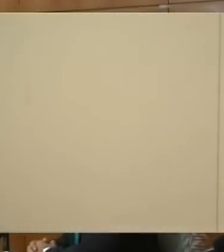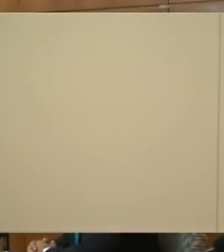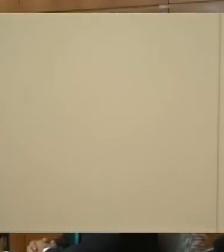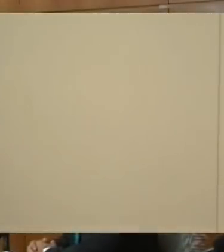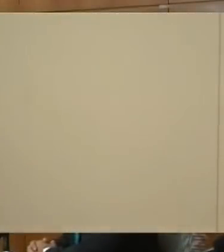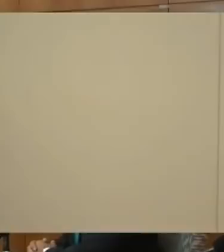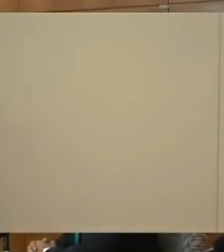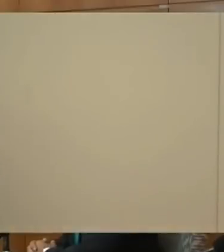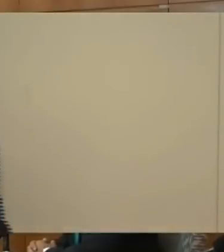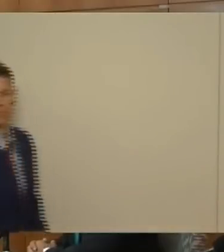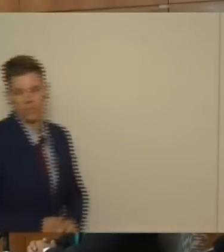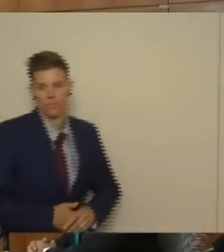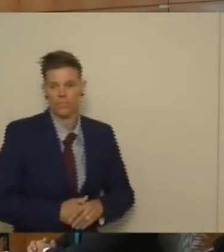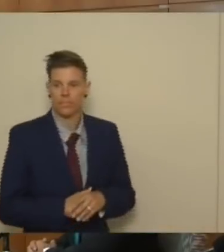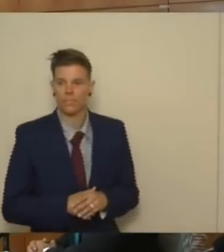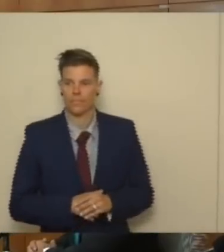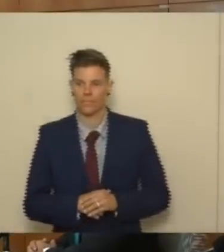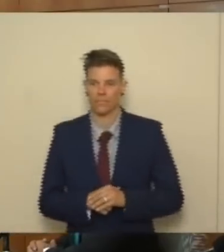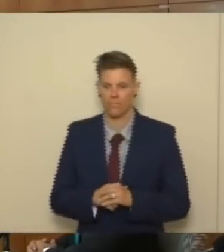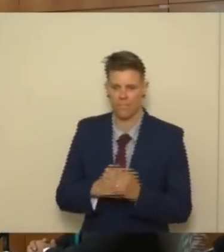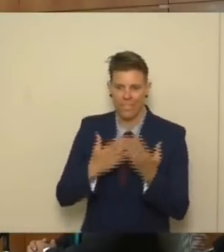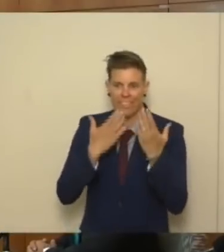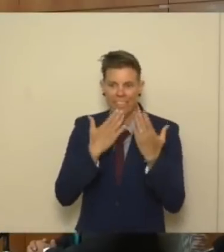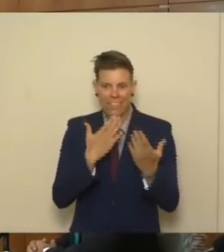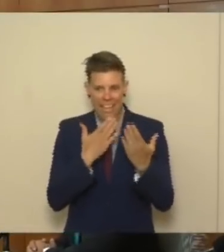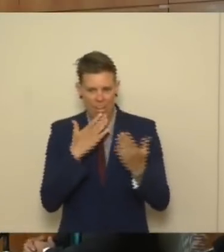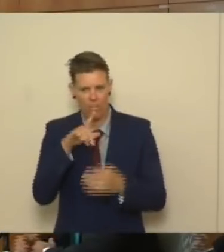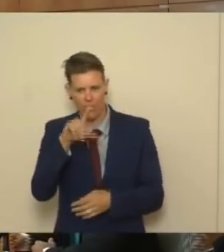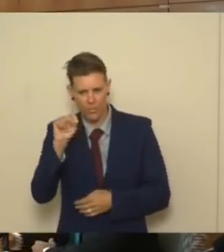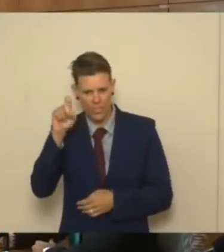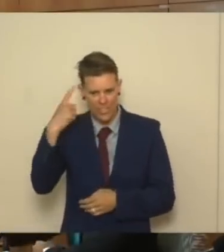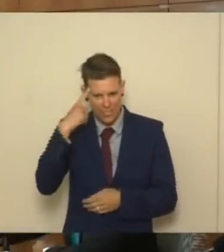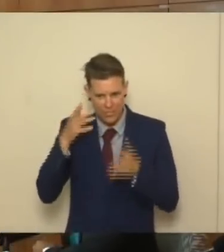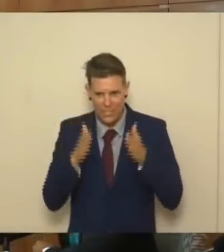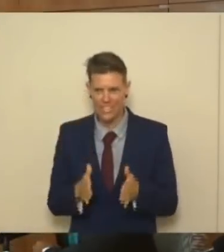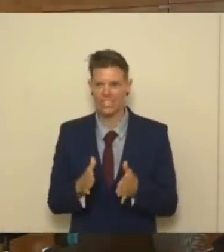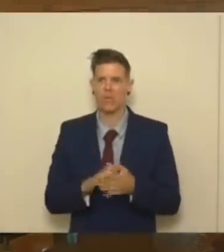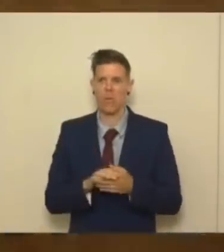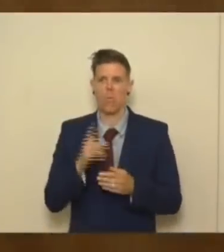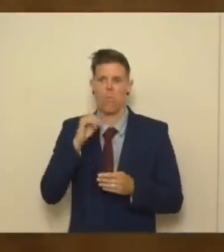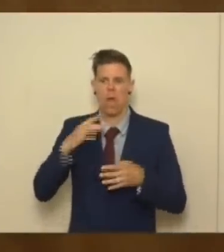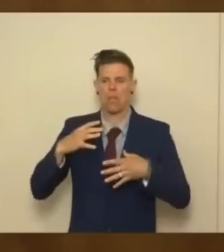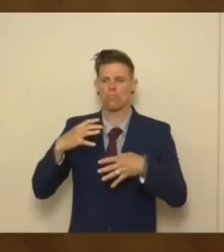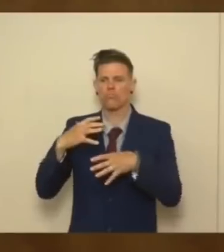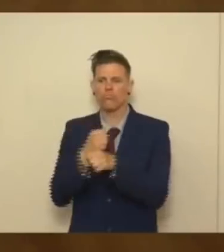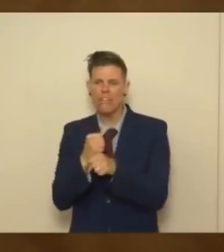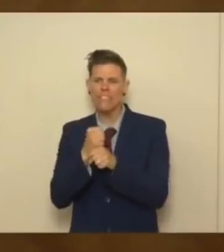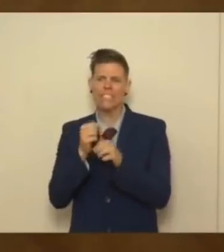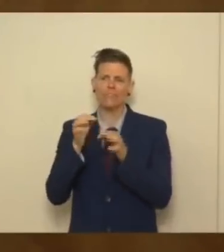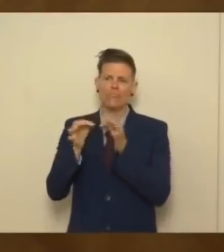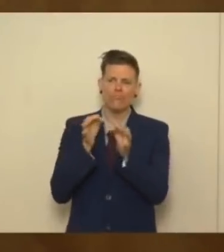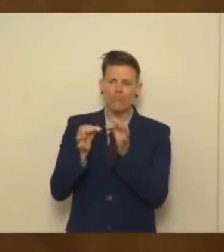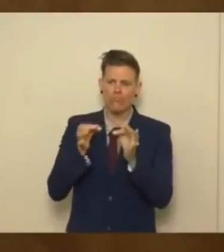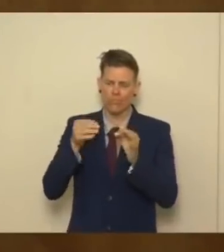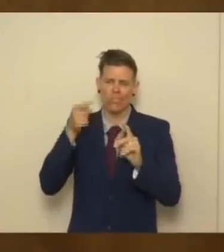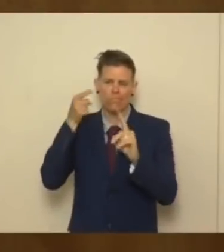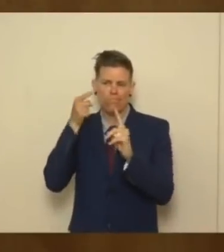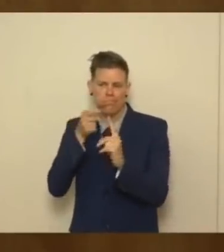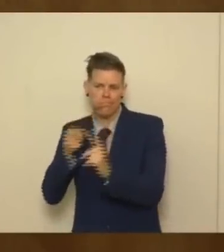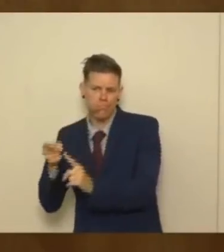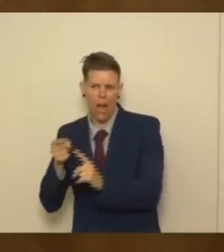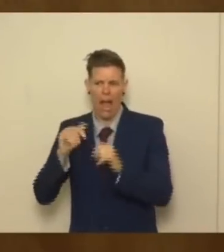Thank you very much, Lieutenant Governor. And I'm just going to briefly go over how we went about looking at all the different options for